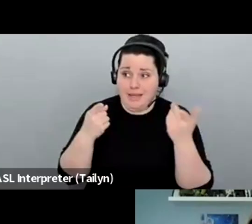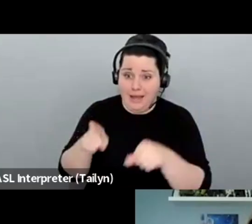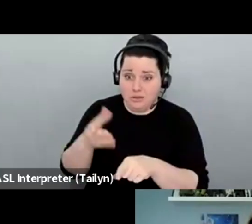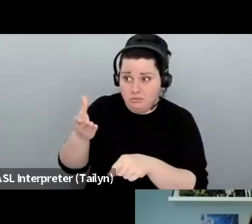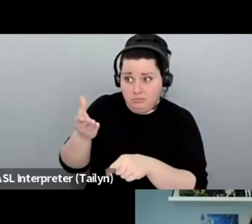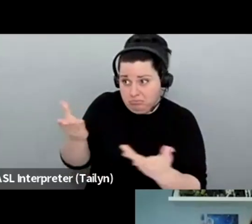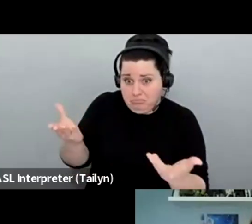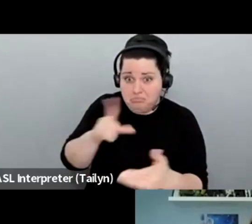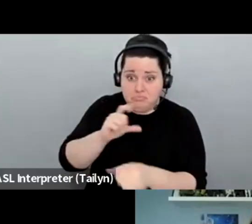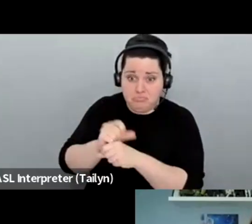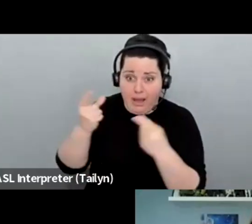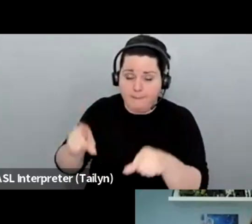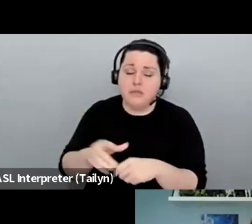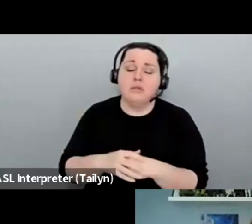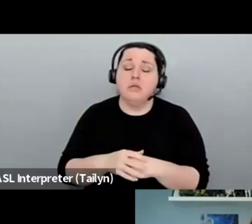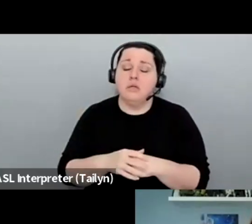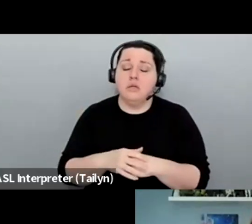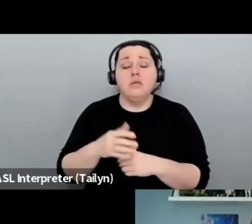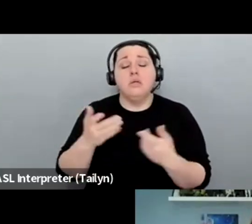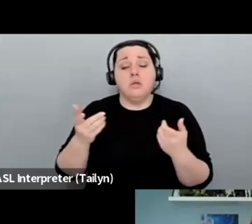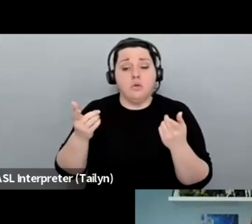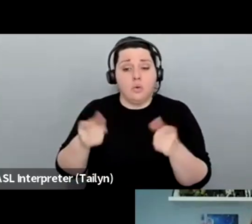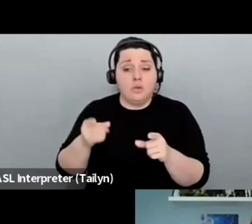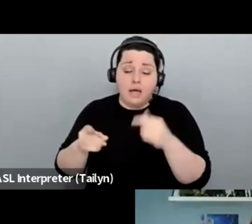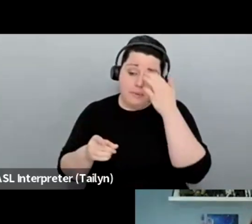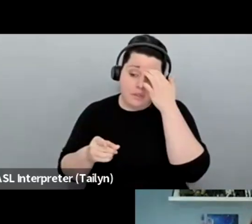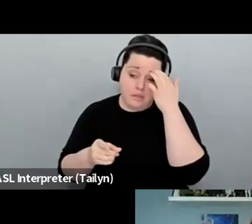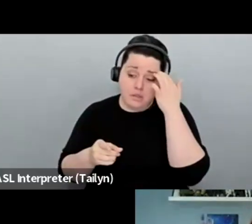is happening. And speaking of what is happening is